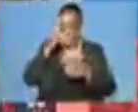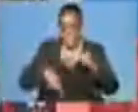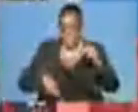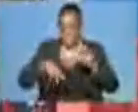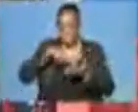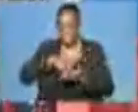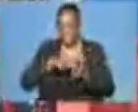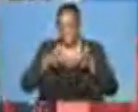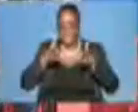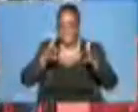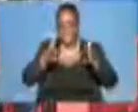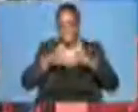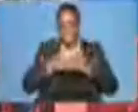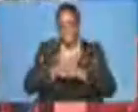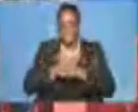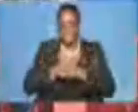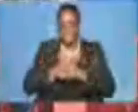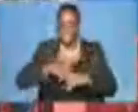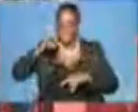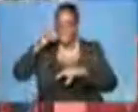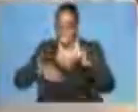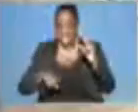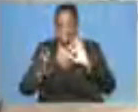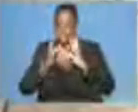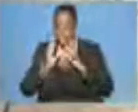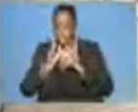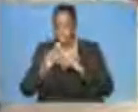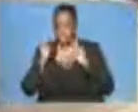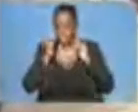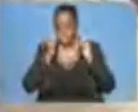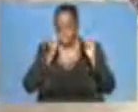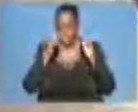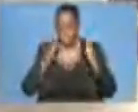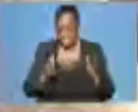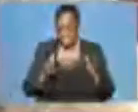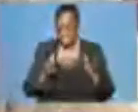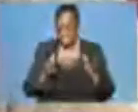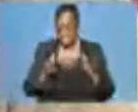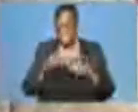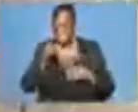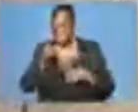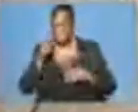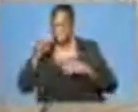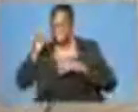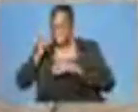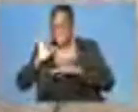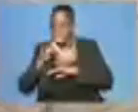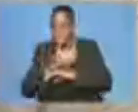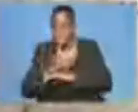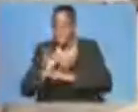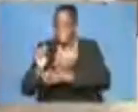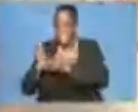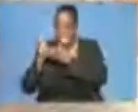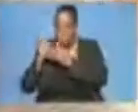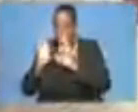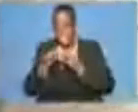sidewalk. They're telling us that we cannot talk to the tourists. You have to solicit a job in order to feed your family. Good morning. How are you doing? Welcome